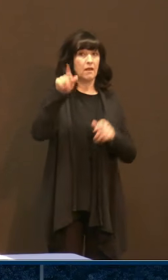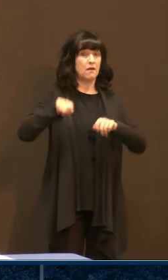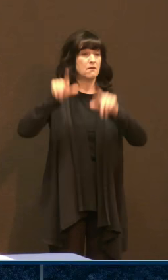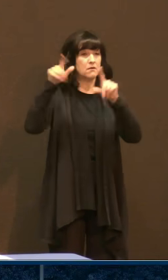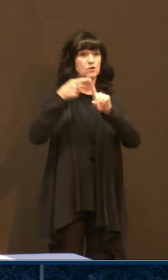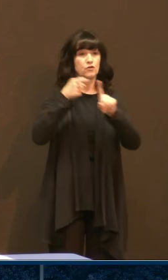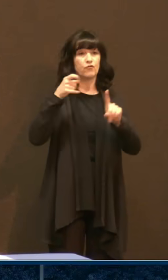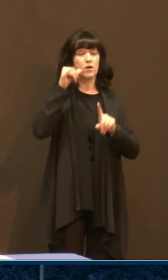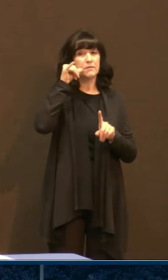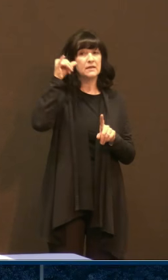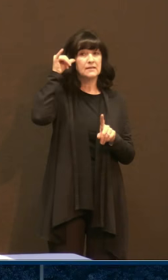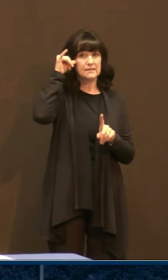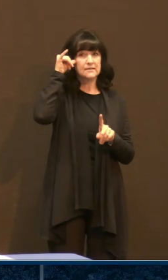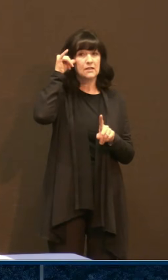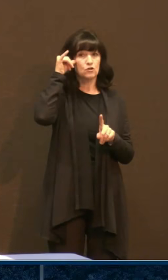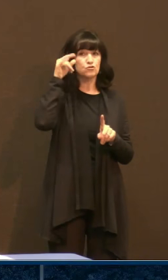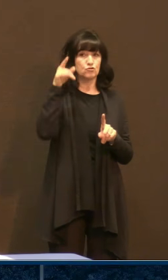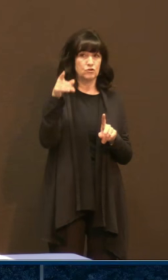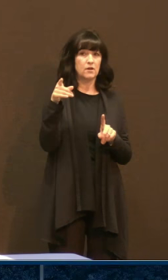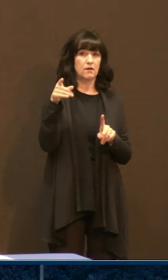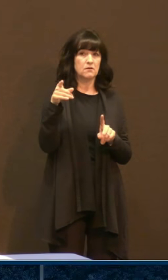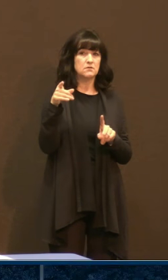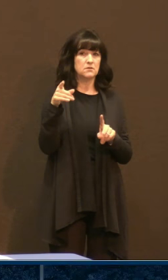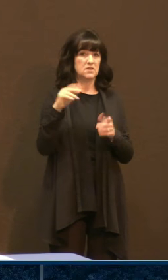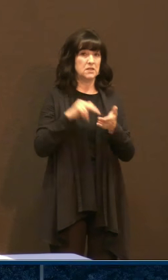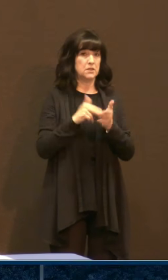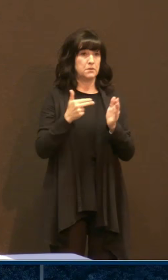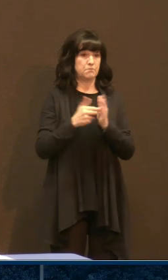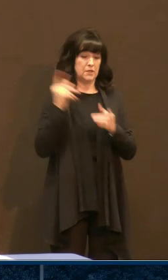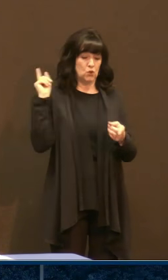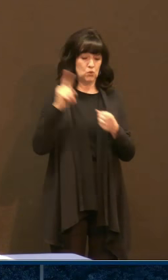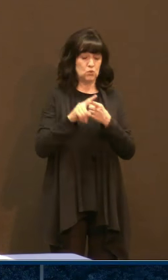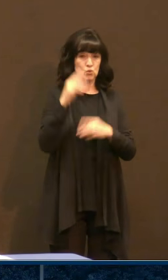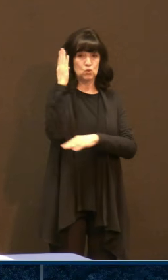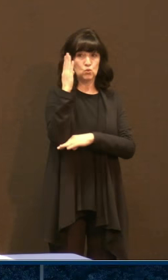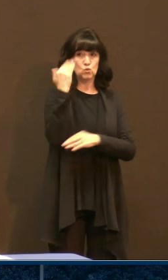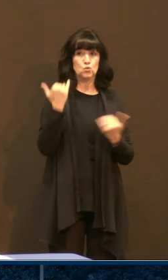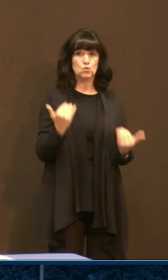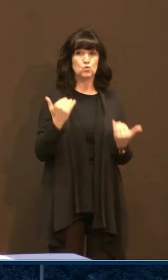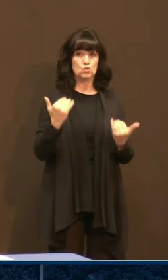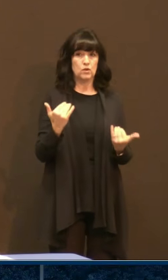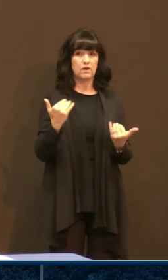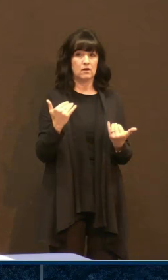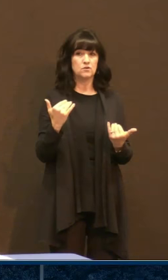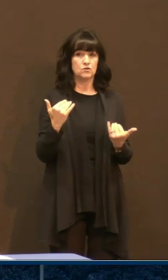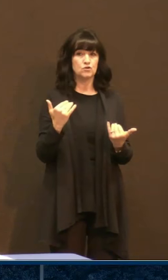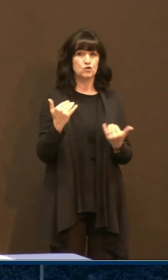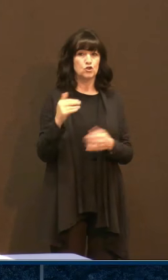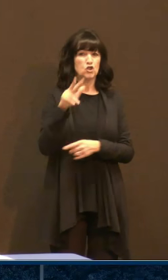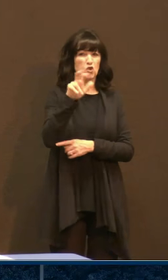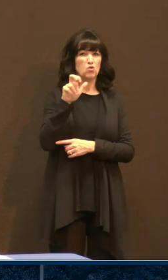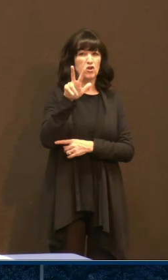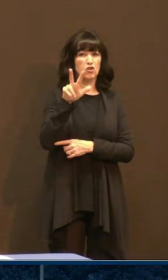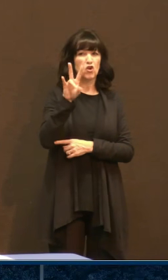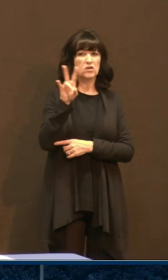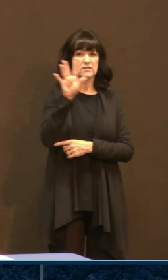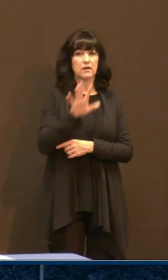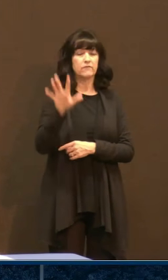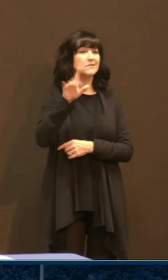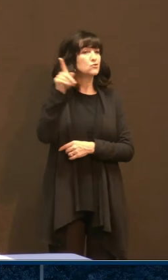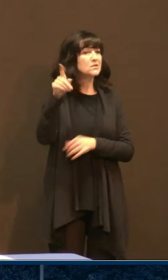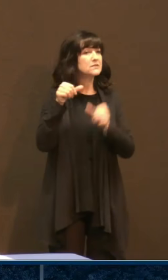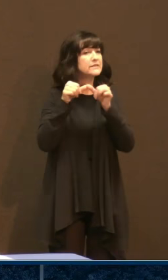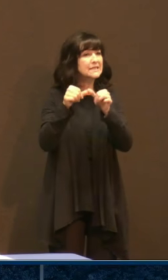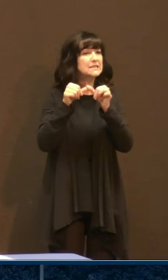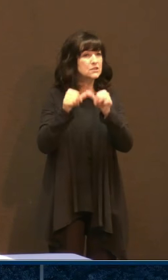but as of noon today, we're about 337. So this trend continuously goes up. So as